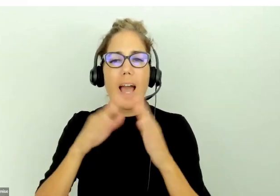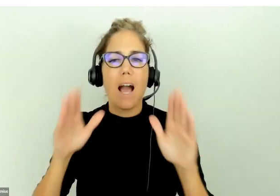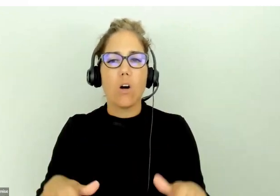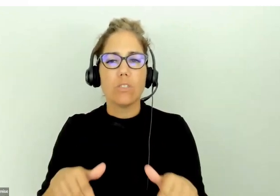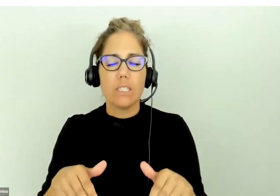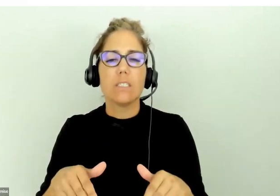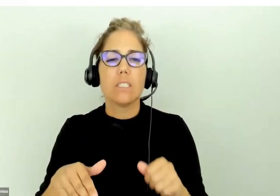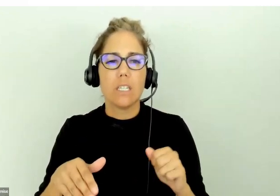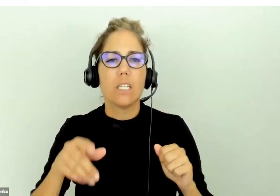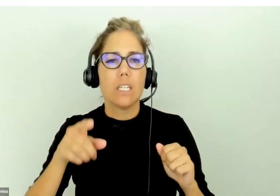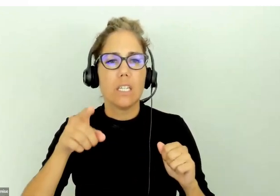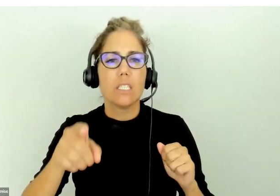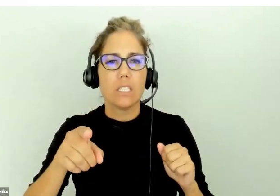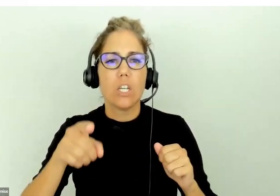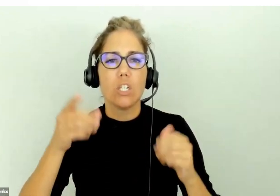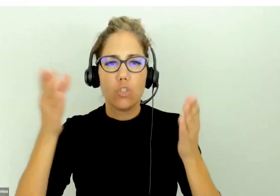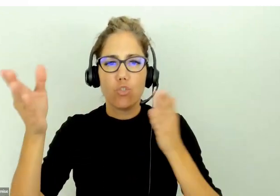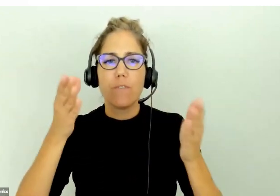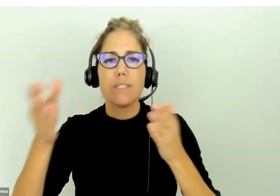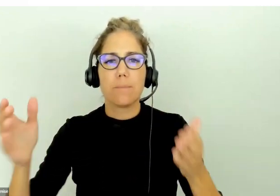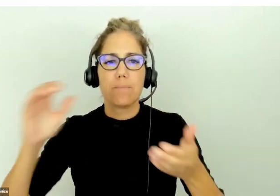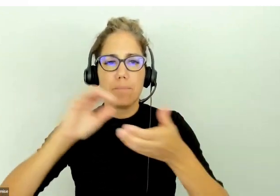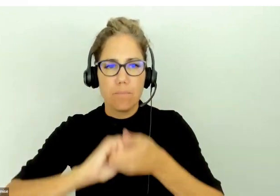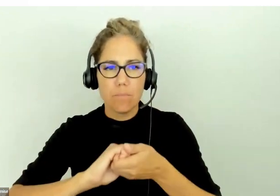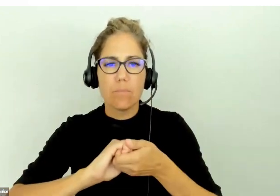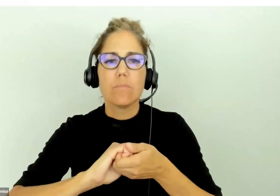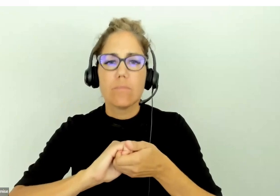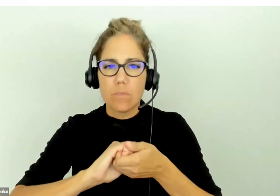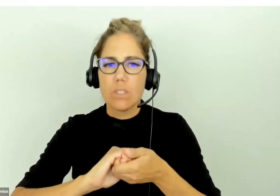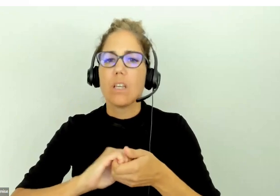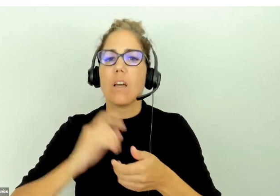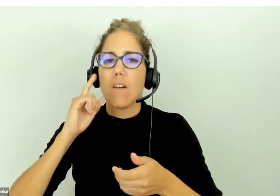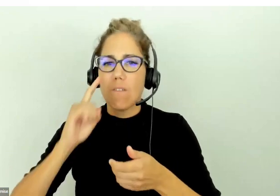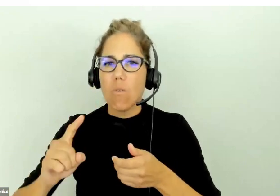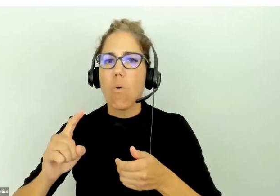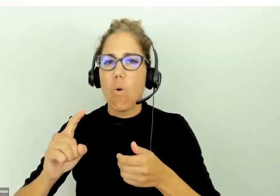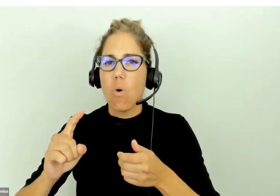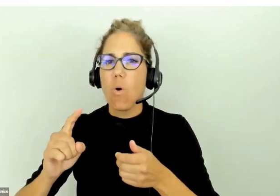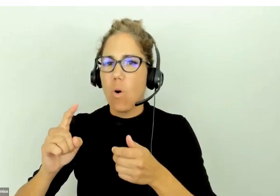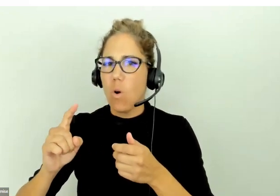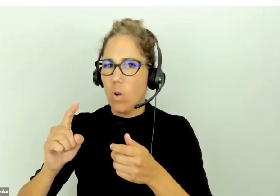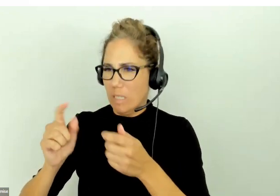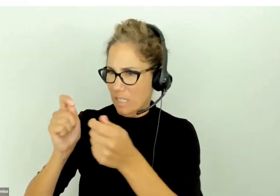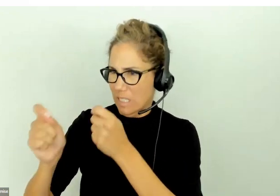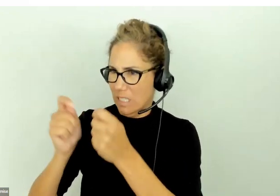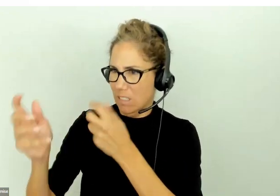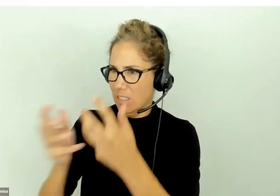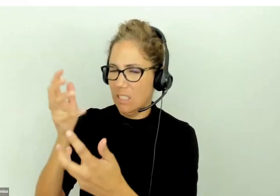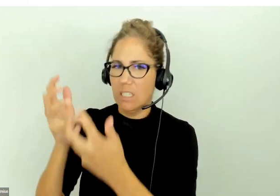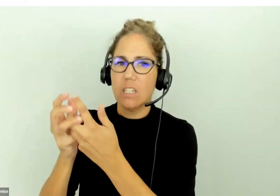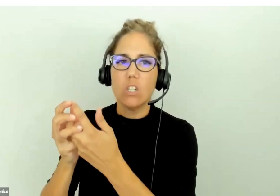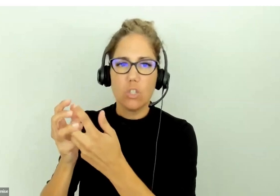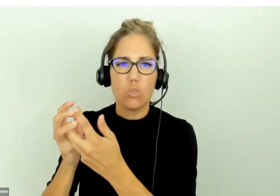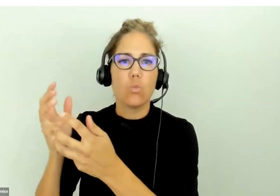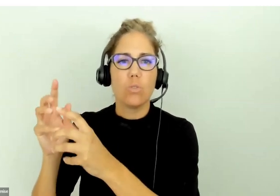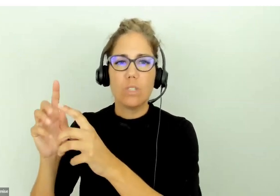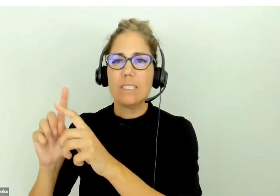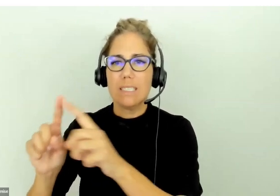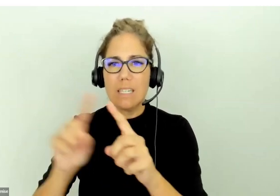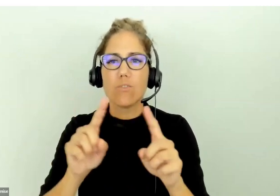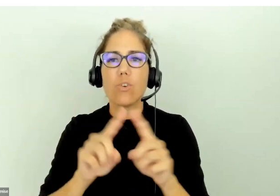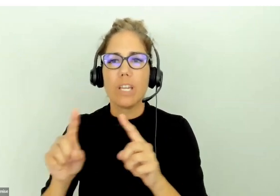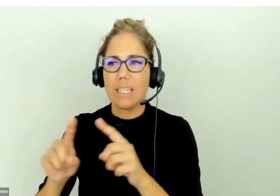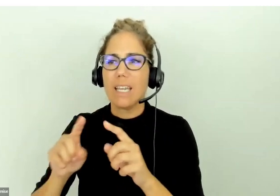Partnership Accelerator is providing tailored TA to 8 states and DC to develop or expand innovative housing-related supports